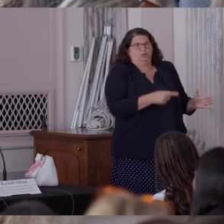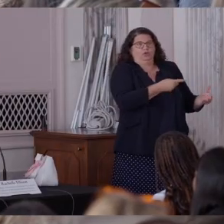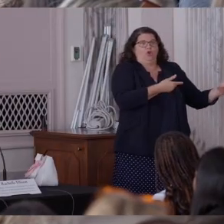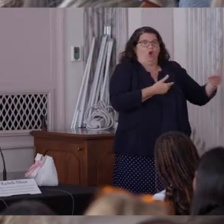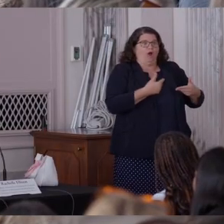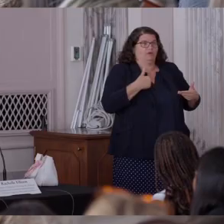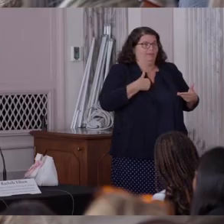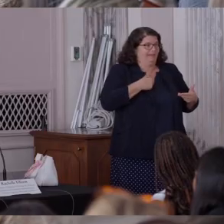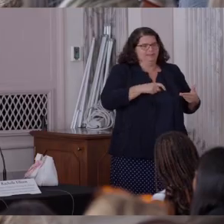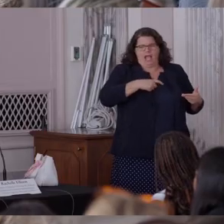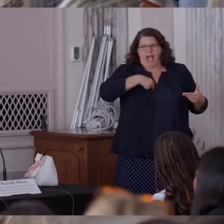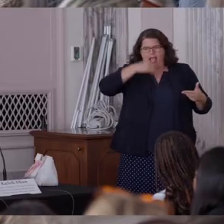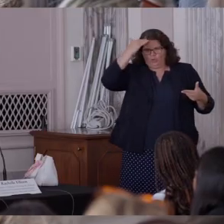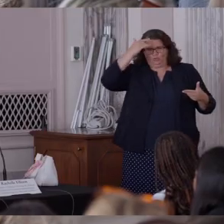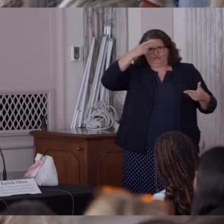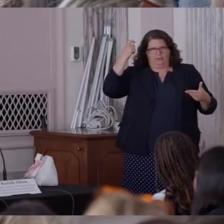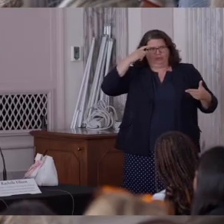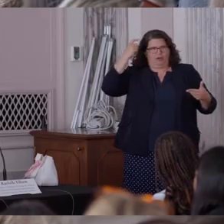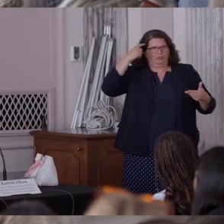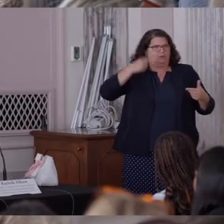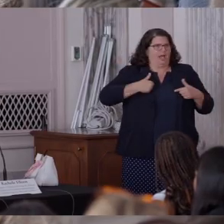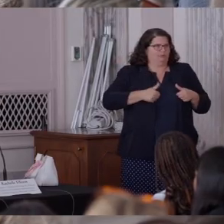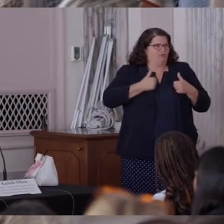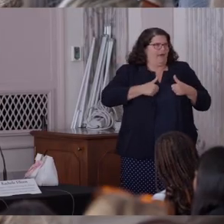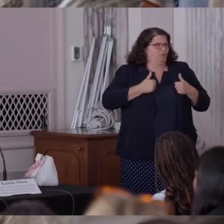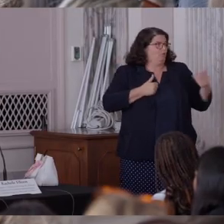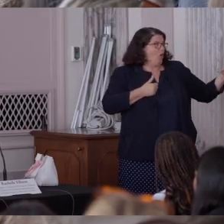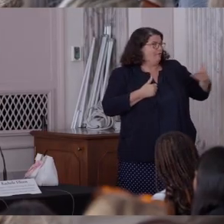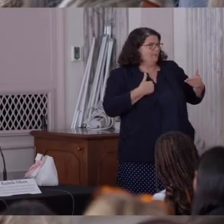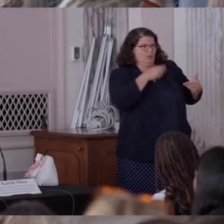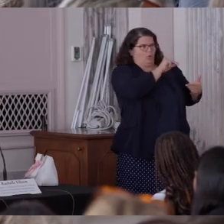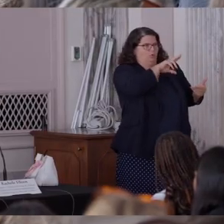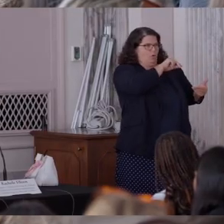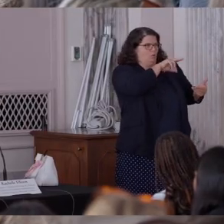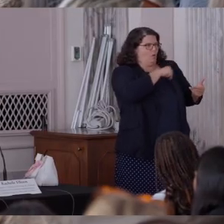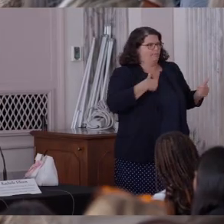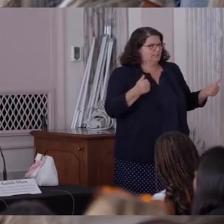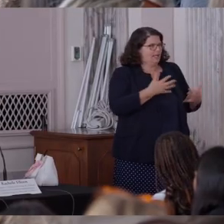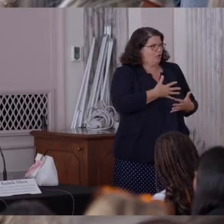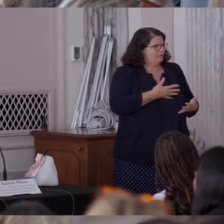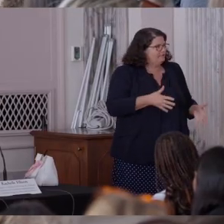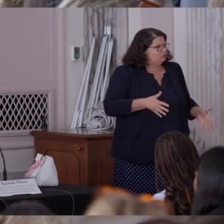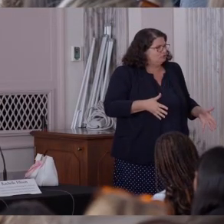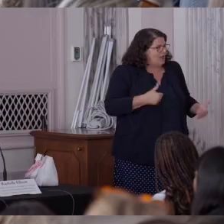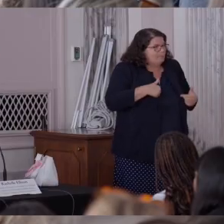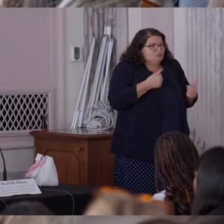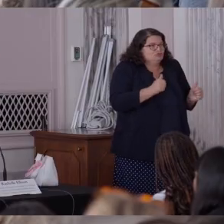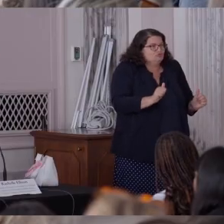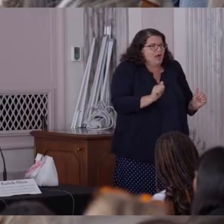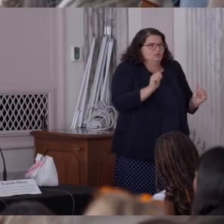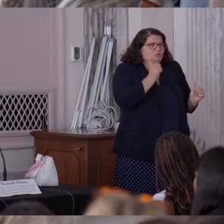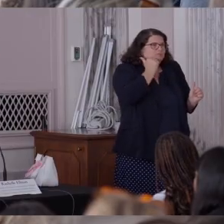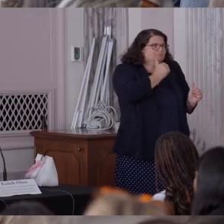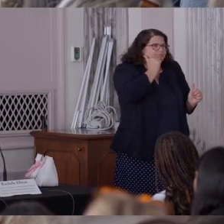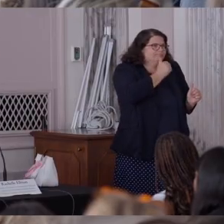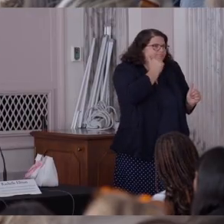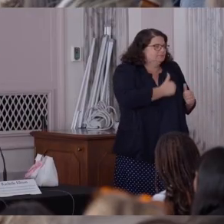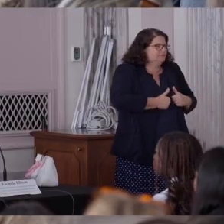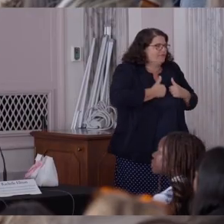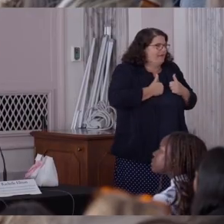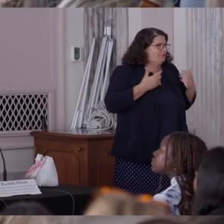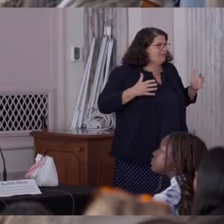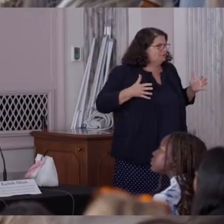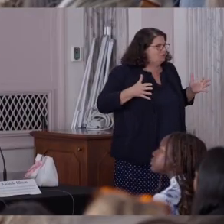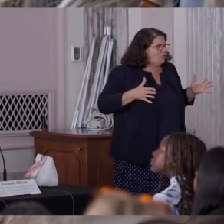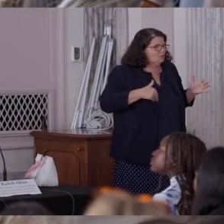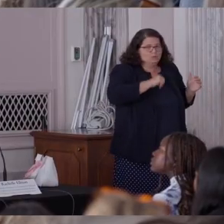is trauma, staying in survival mode. All you know is how to just get by through day to day. You don't see a way out. You